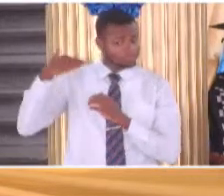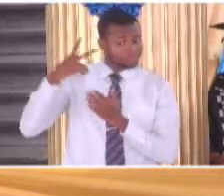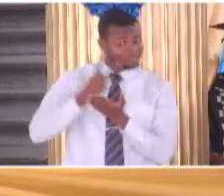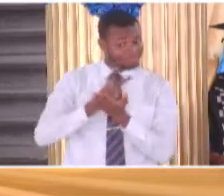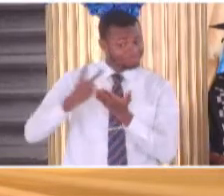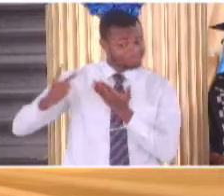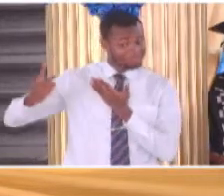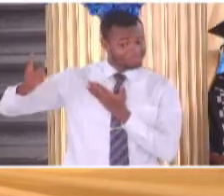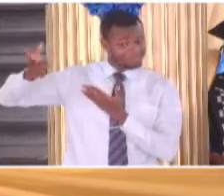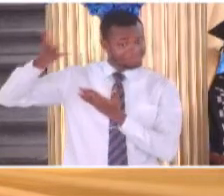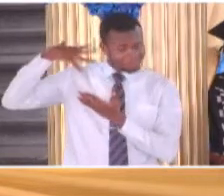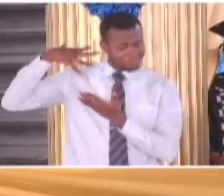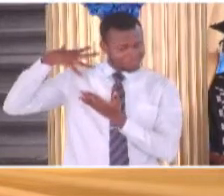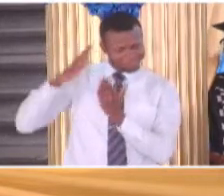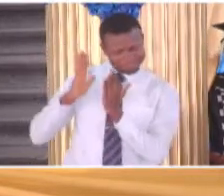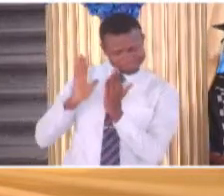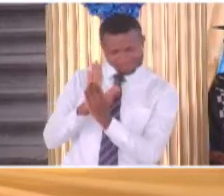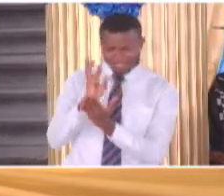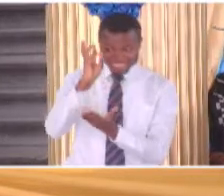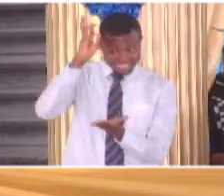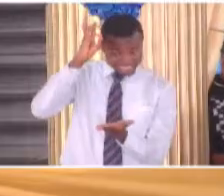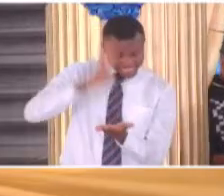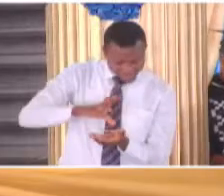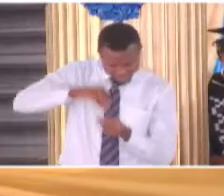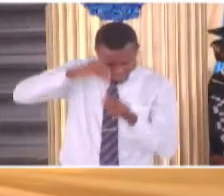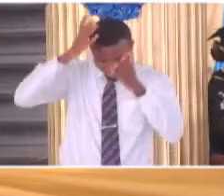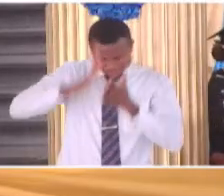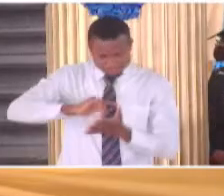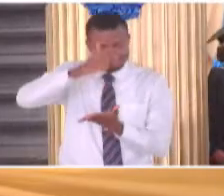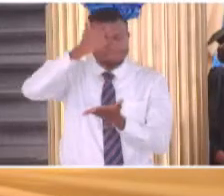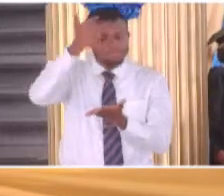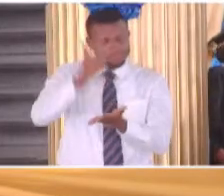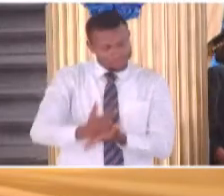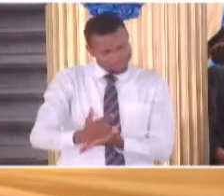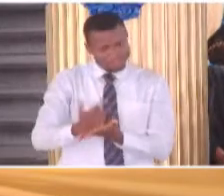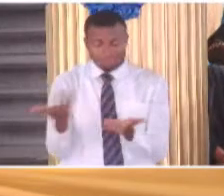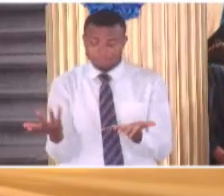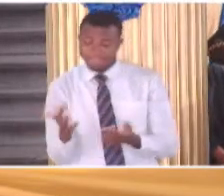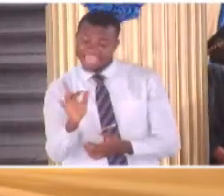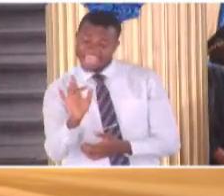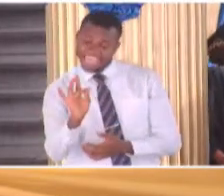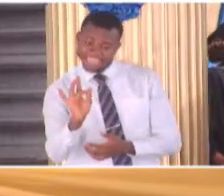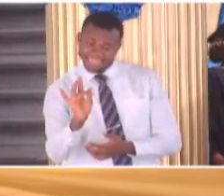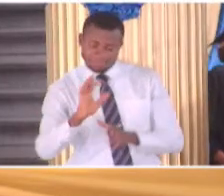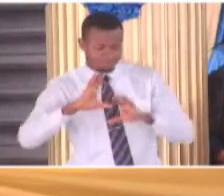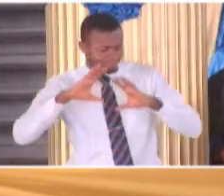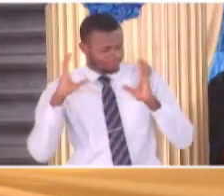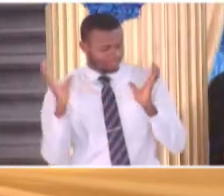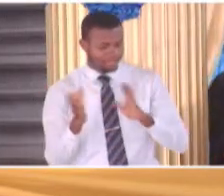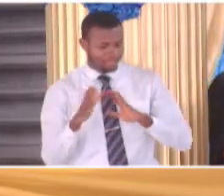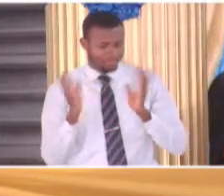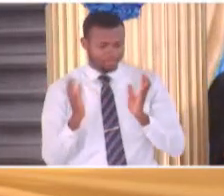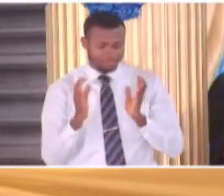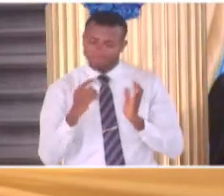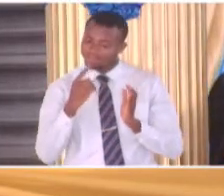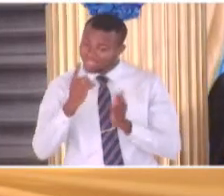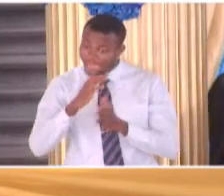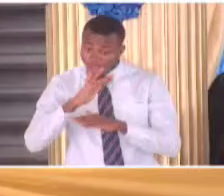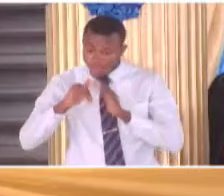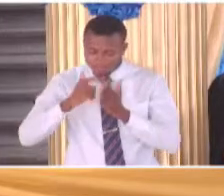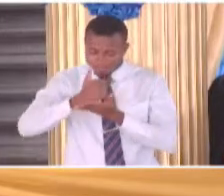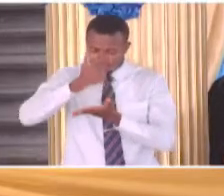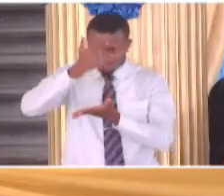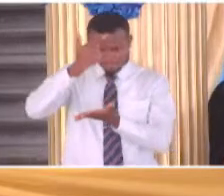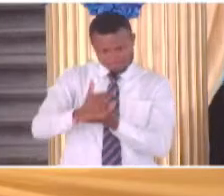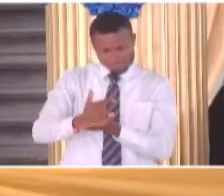period, close to 16,000 students are graduating in 18 ceremonies. I urge all graduating